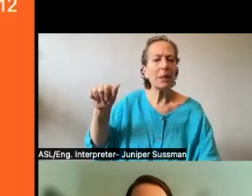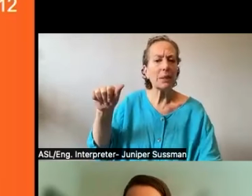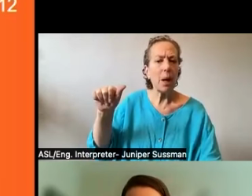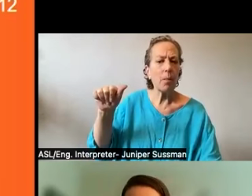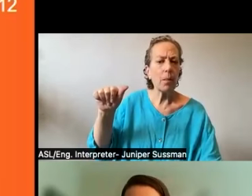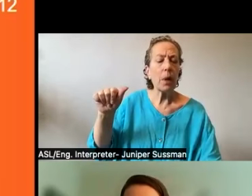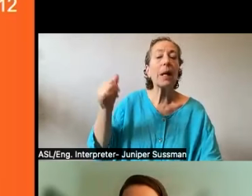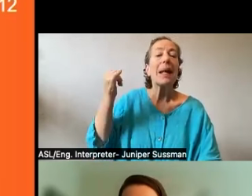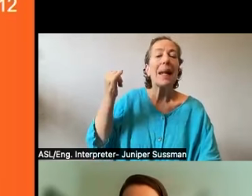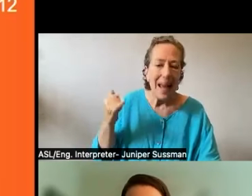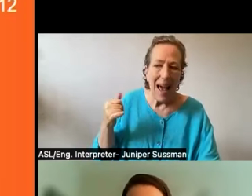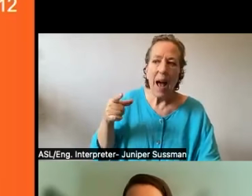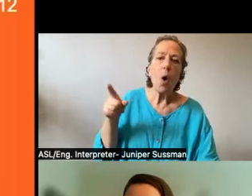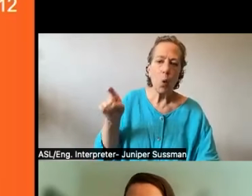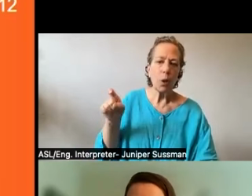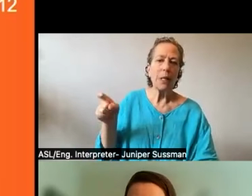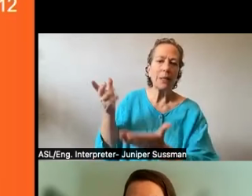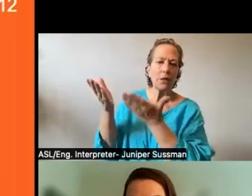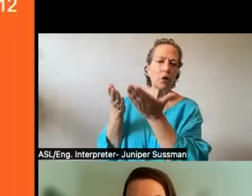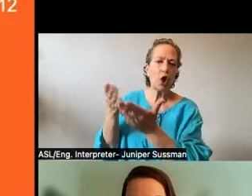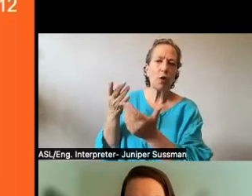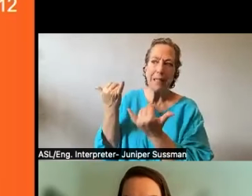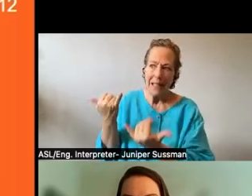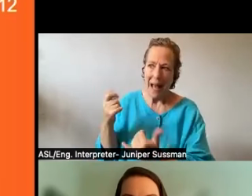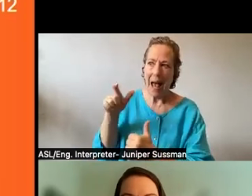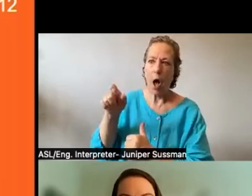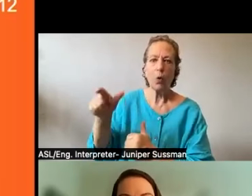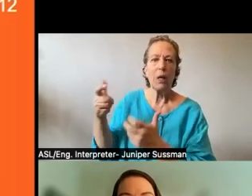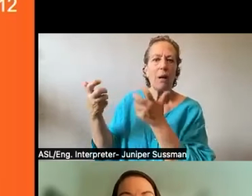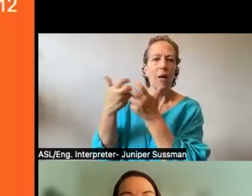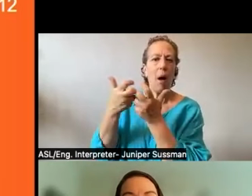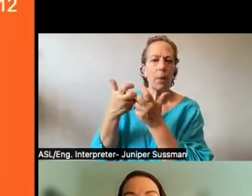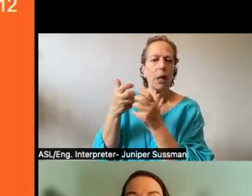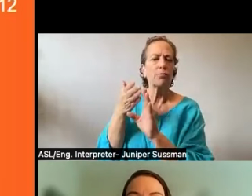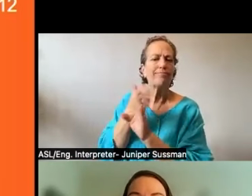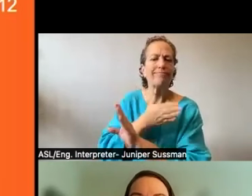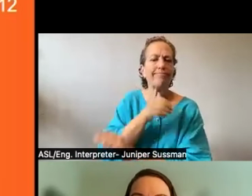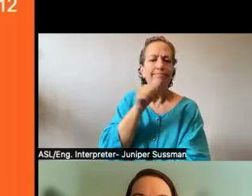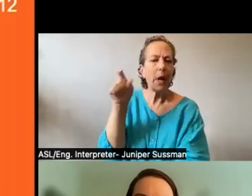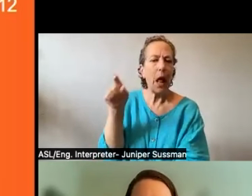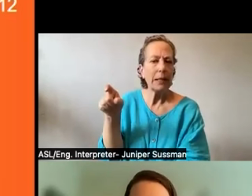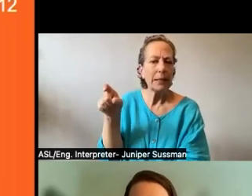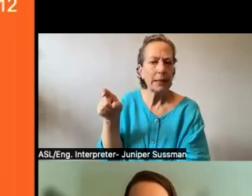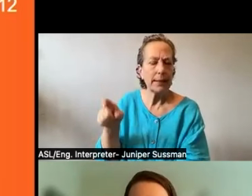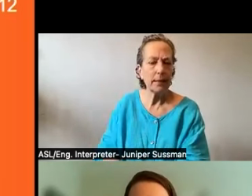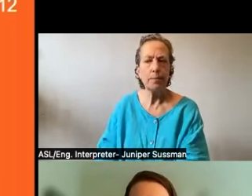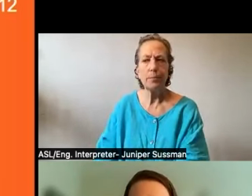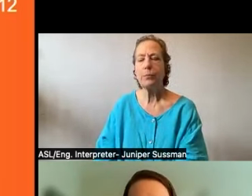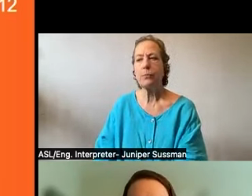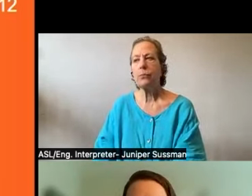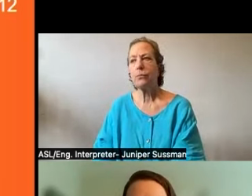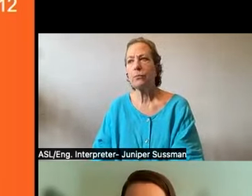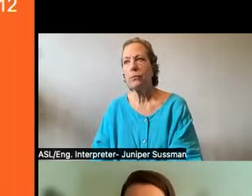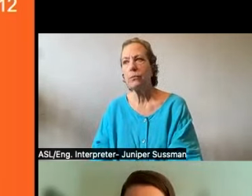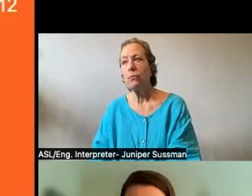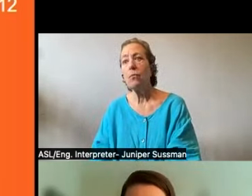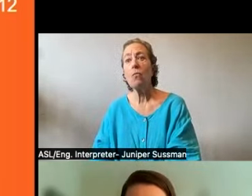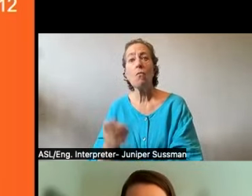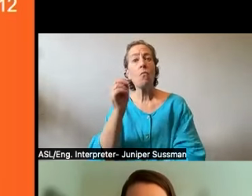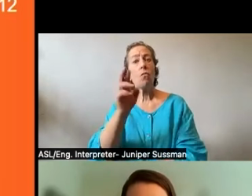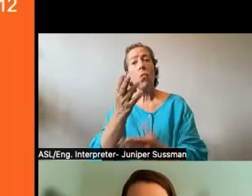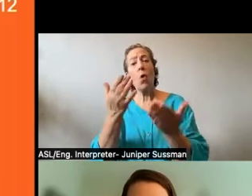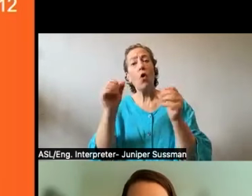for services or accommodations that didn't exist before that workplace injury. There may be environmental or